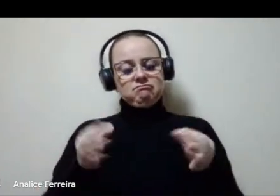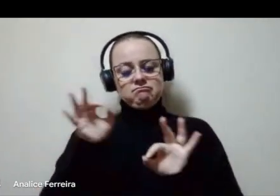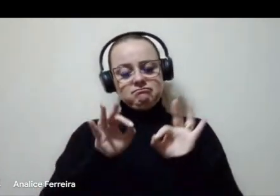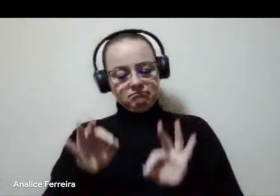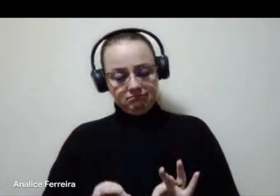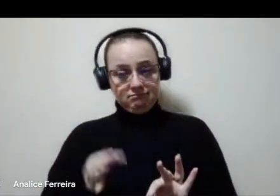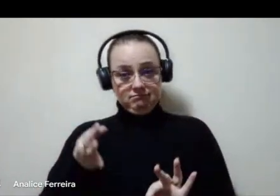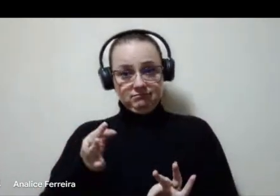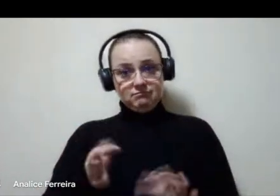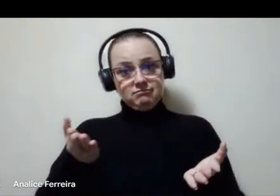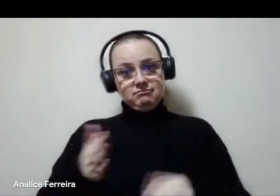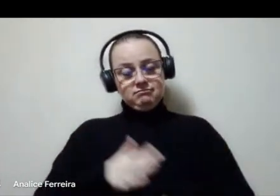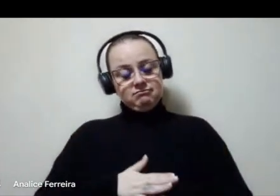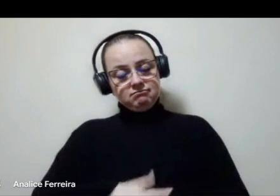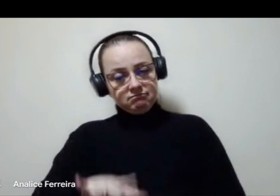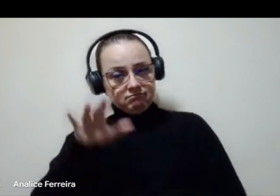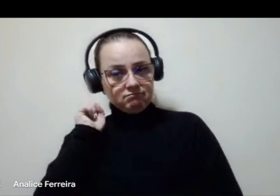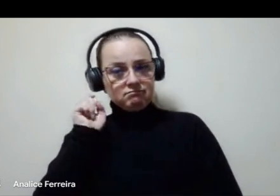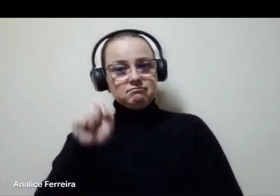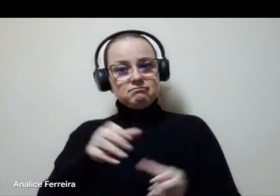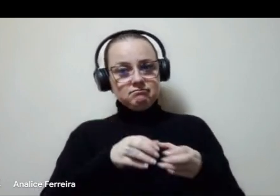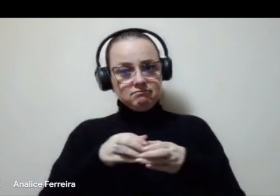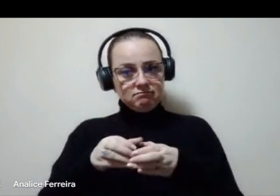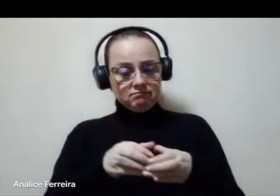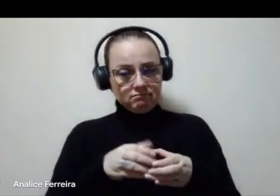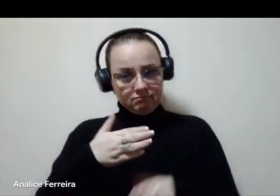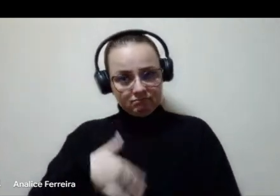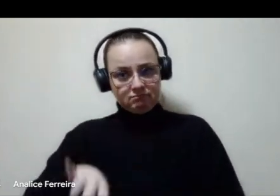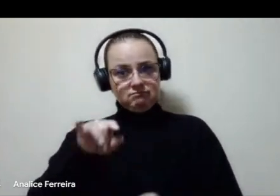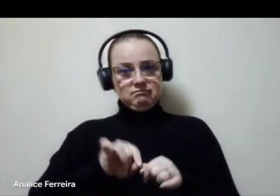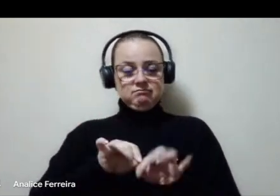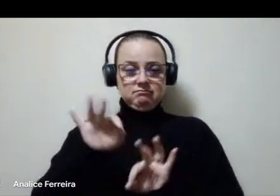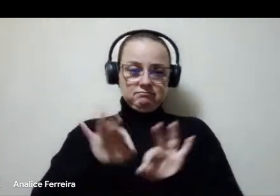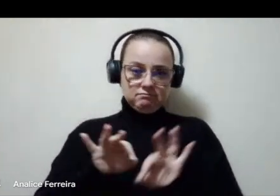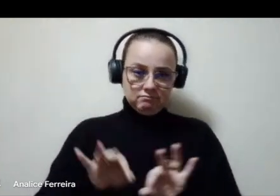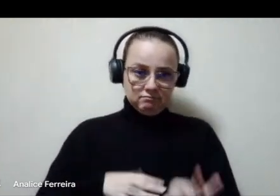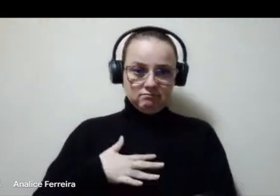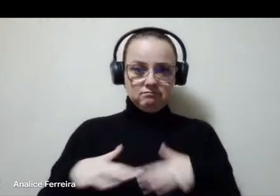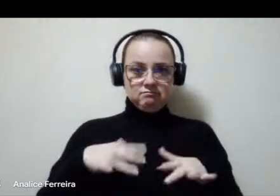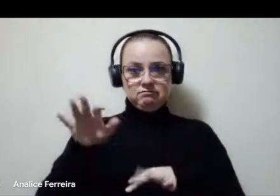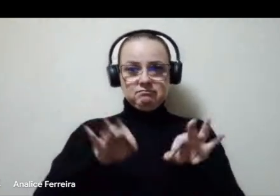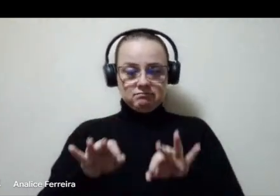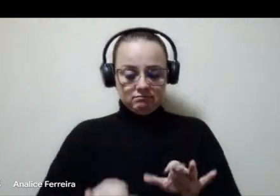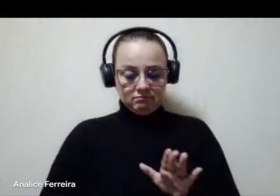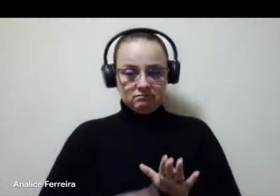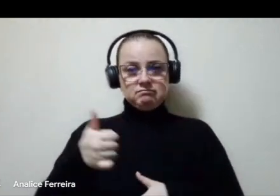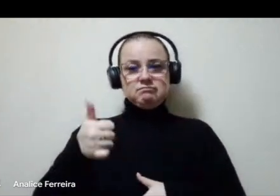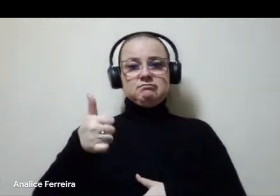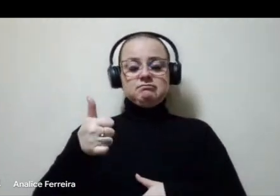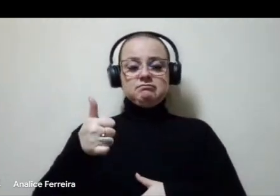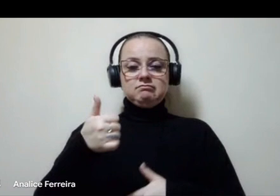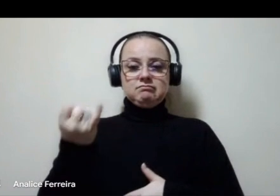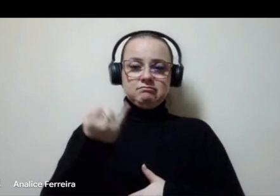of discussion, where this team will make this discussion at, will organize the main demands of you. And I hope and I wish